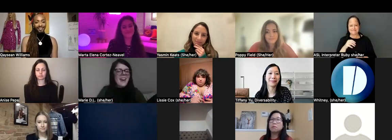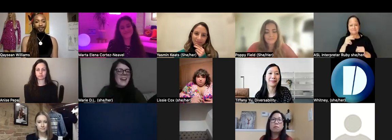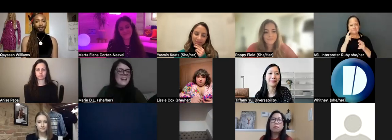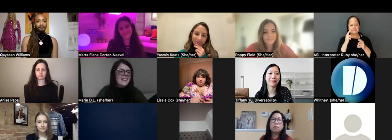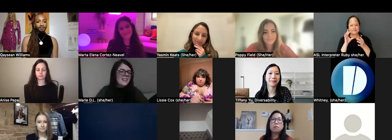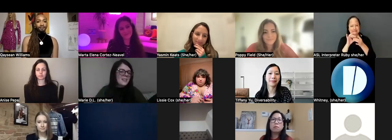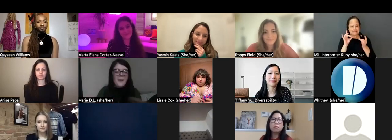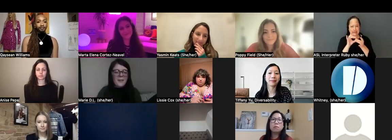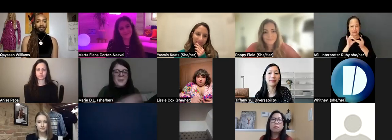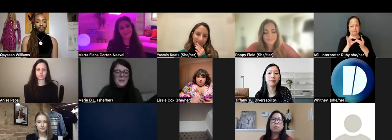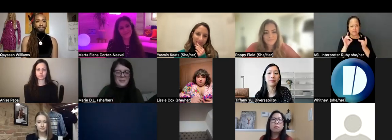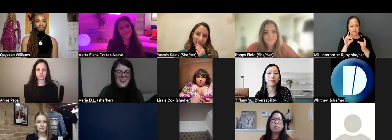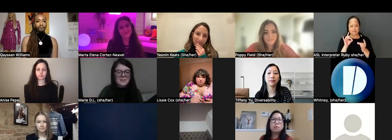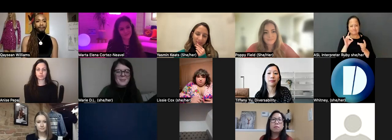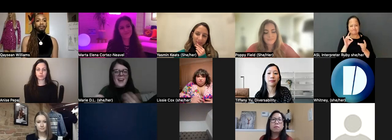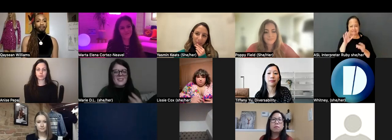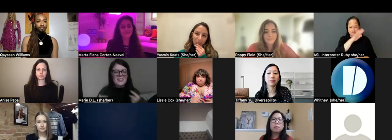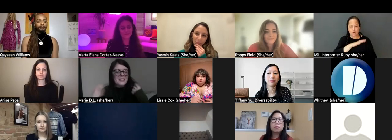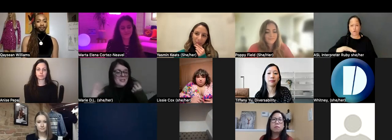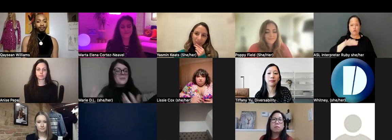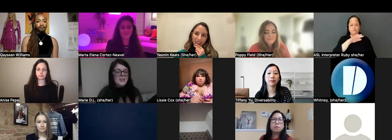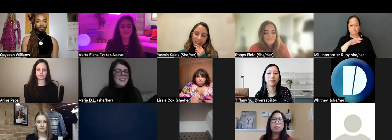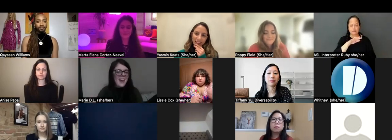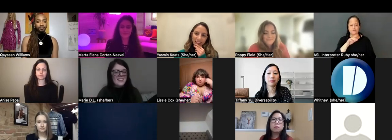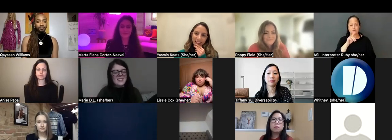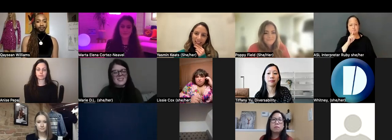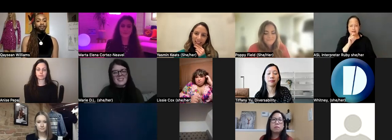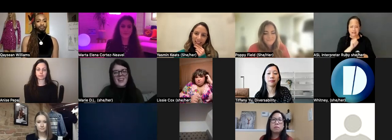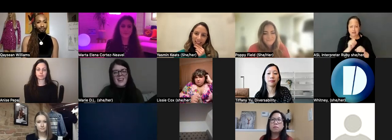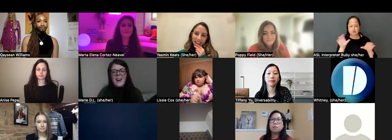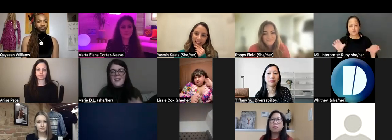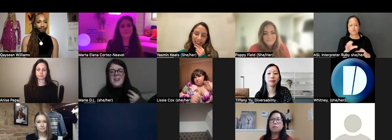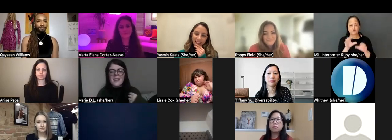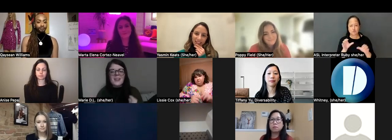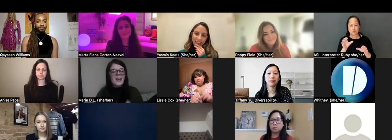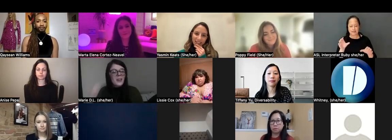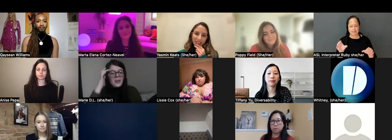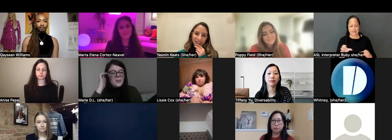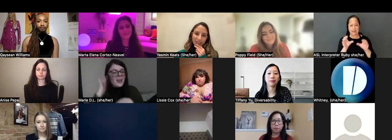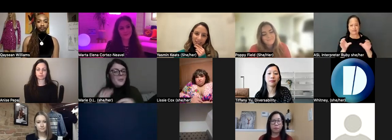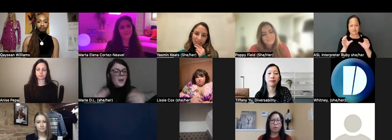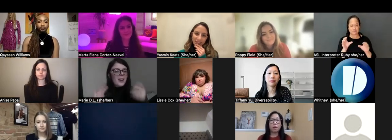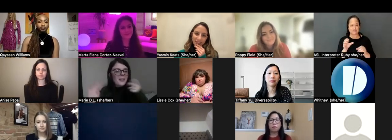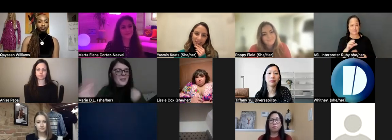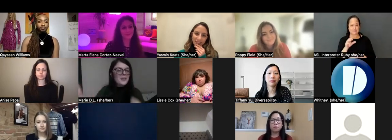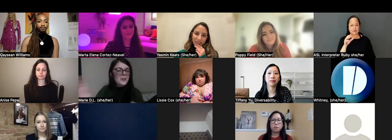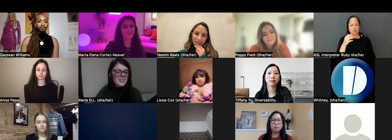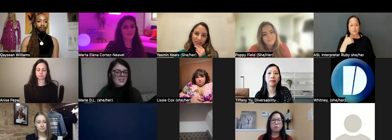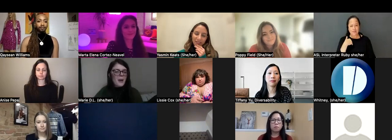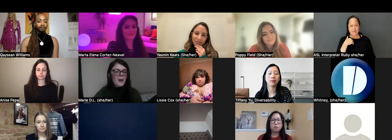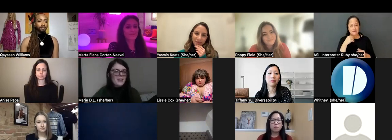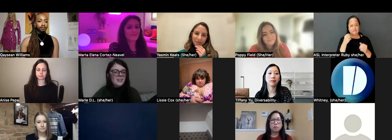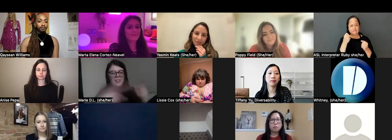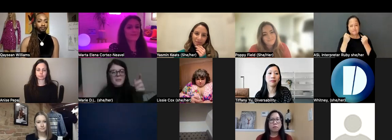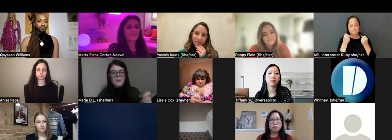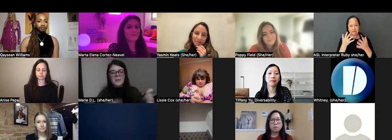statement that is all over the place, but actually doing the actions. And we have quite a few questions, so